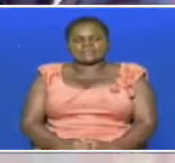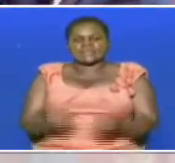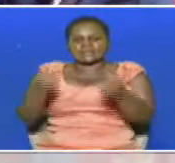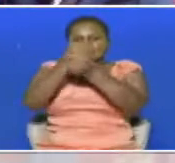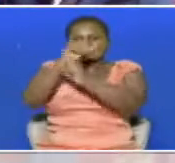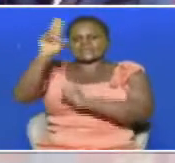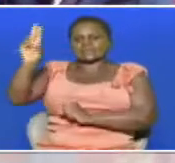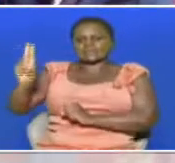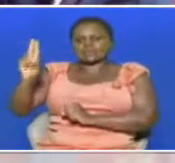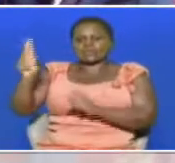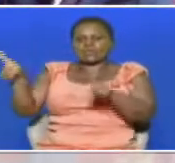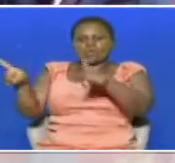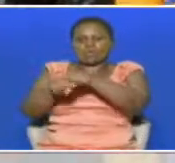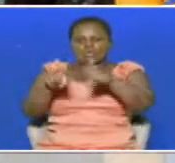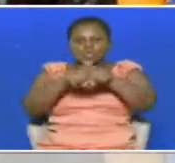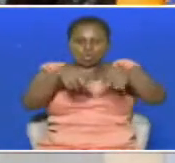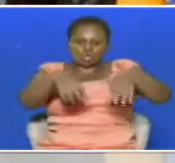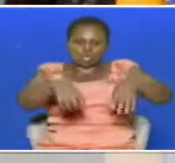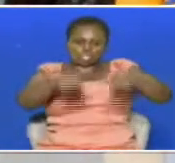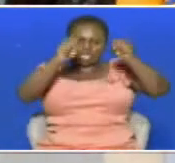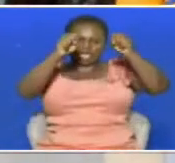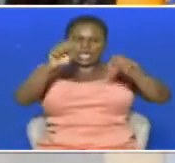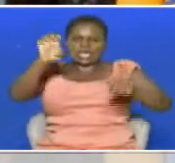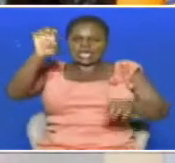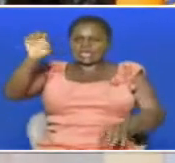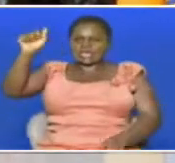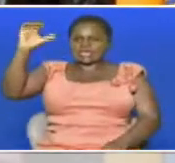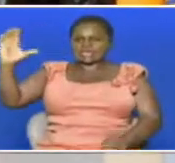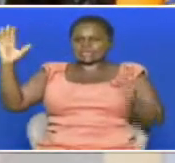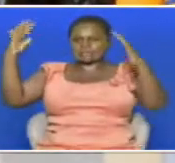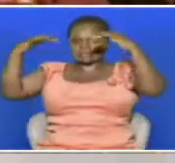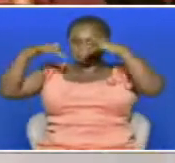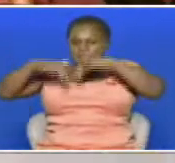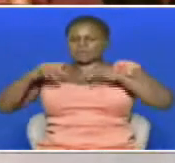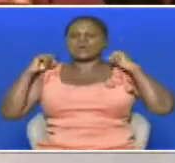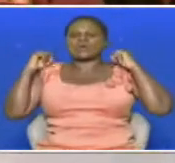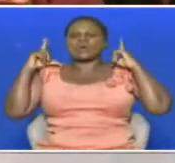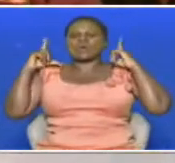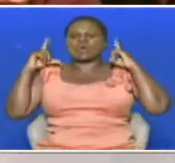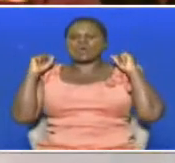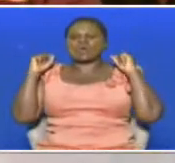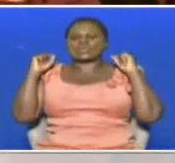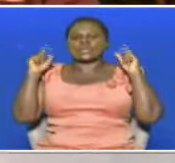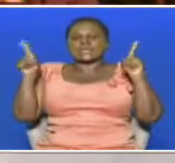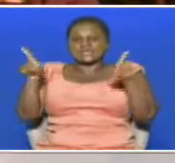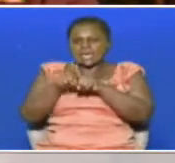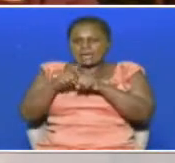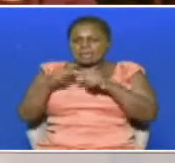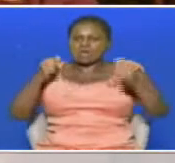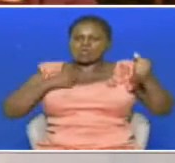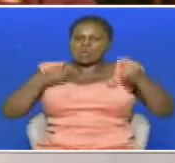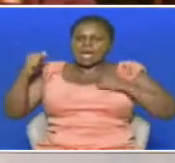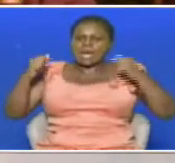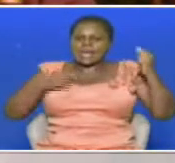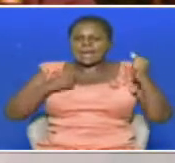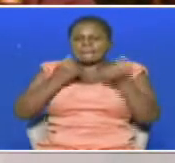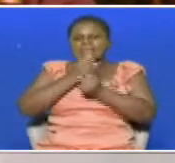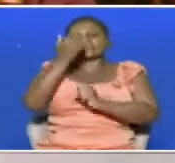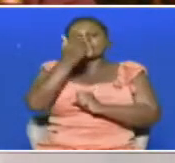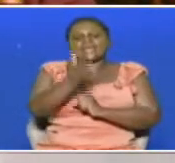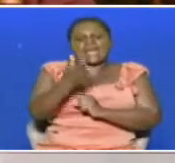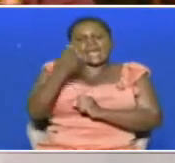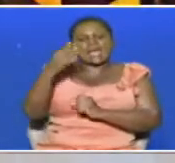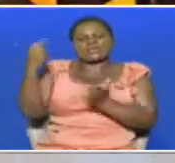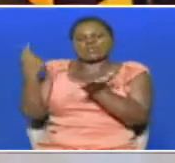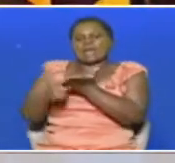President Uhuru Kenyatta, who is also the chairman of the EAC summit, playing host, and in attendance were Yoweri Museveni, president